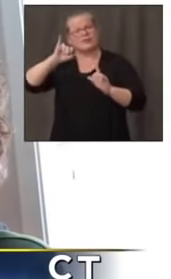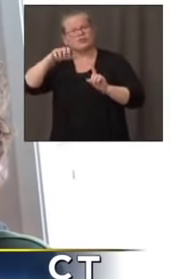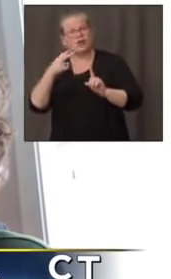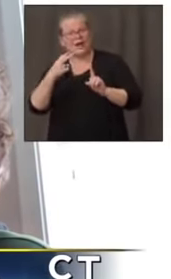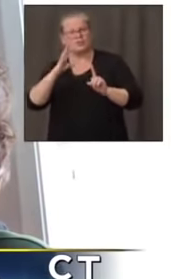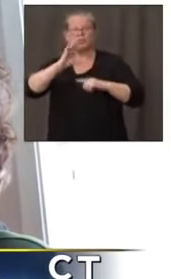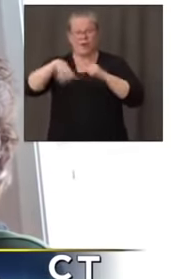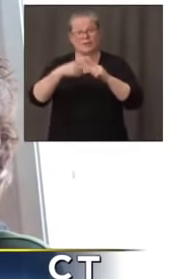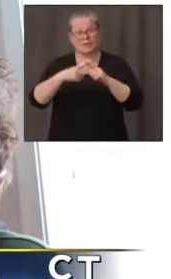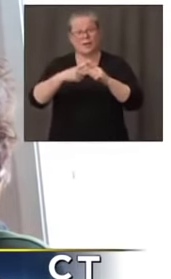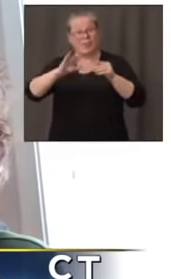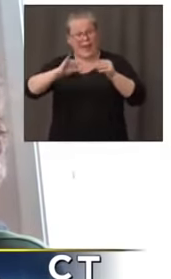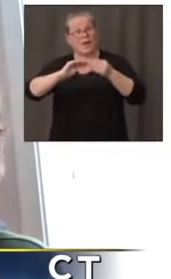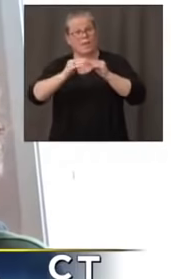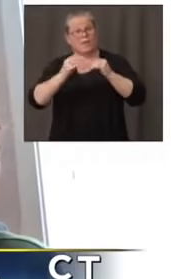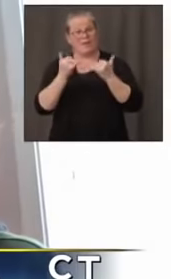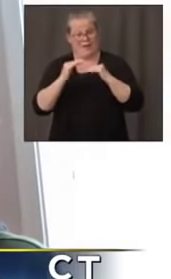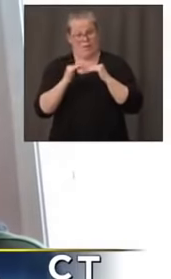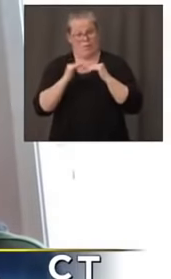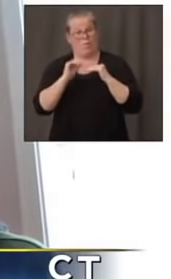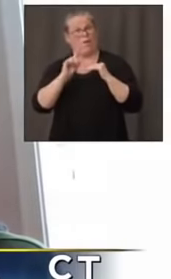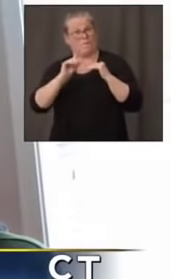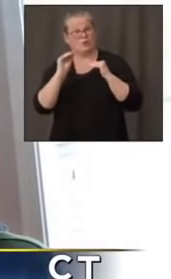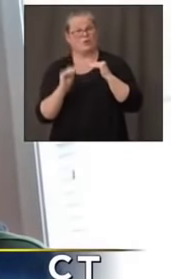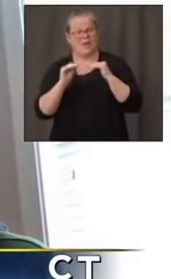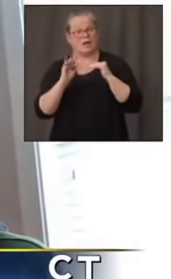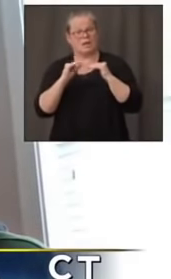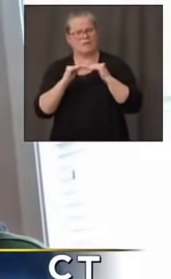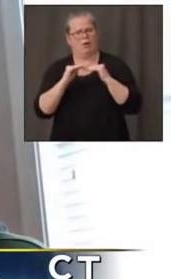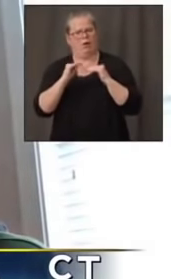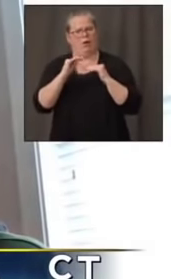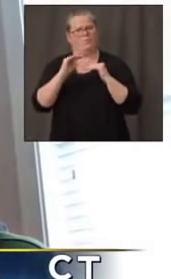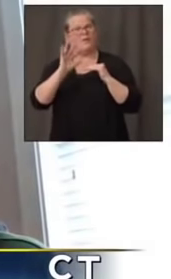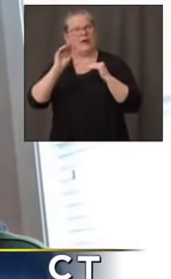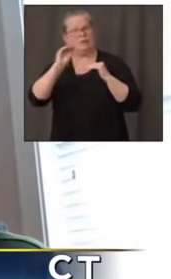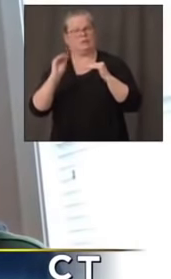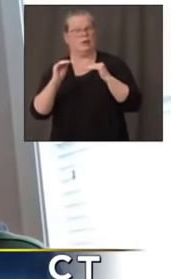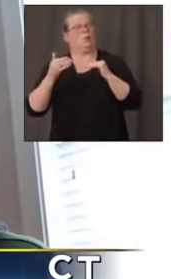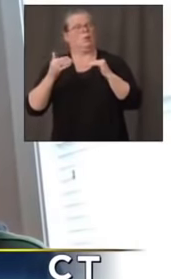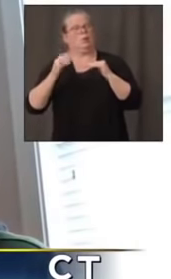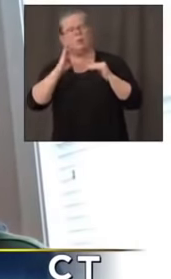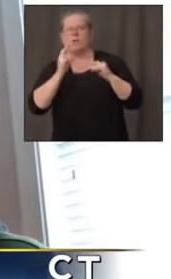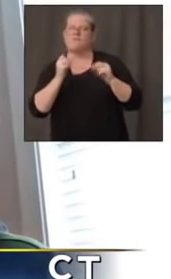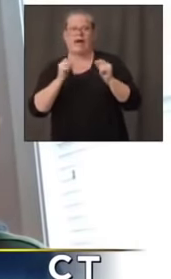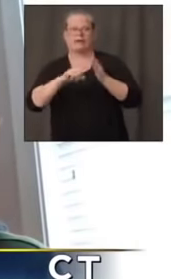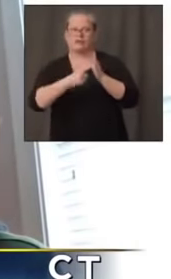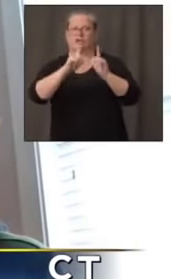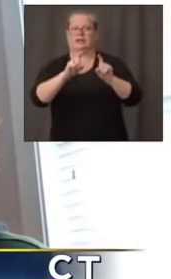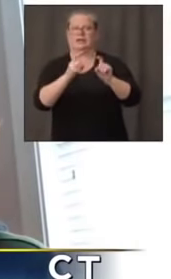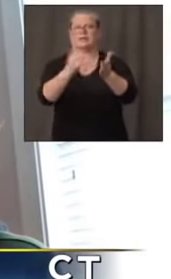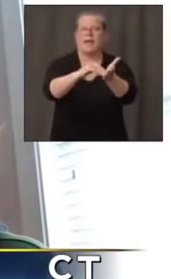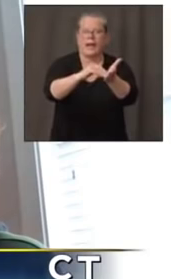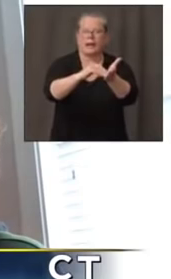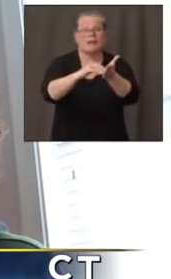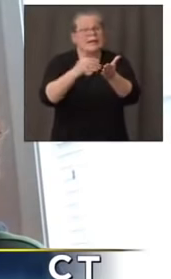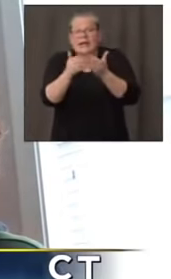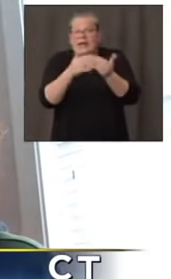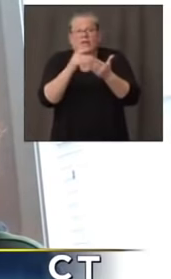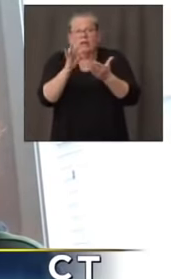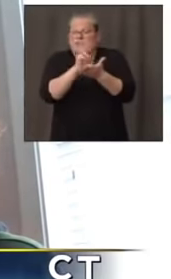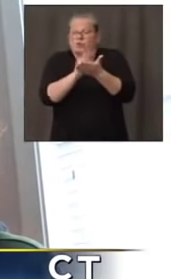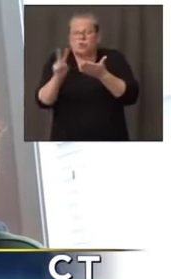community spread starts to tick up in Connecticut, then reinstituting weekly testing, even in the face of 2 weeks of negative tests, might